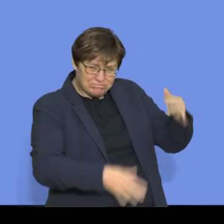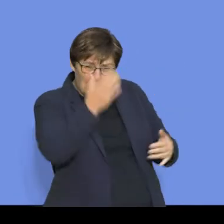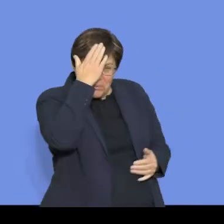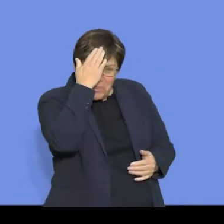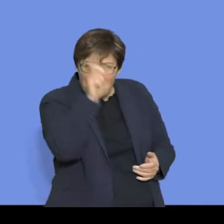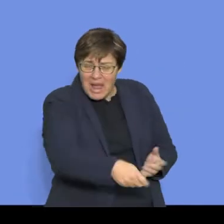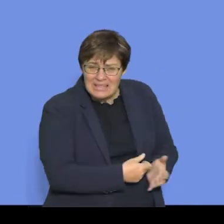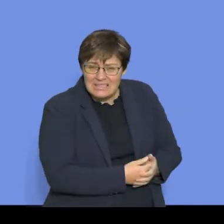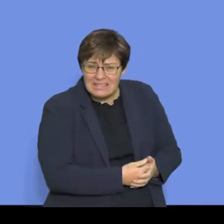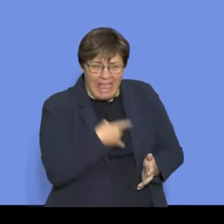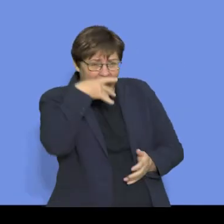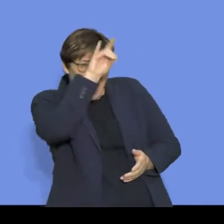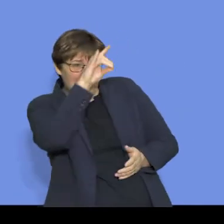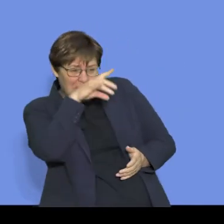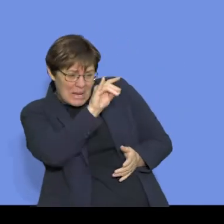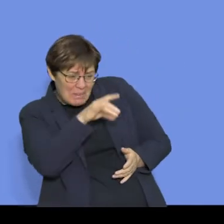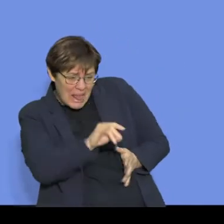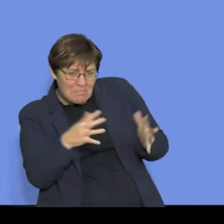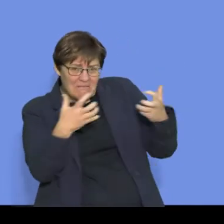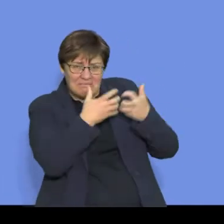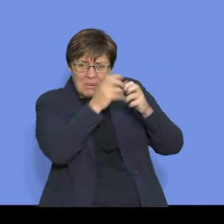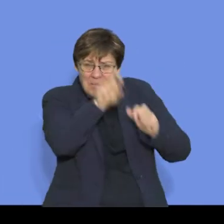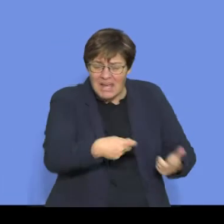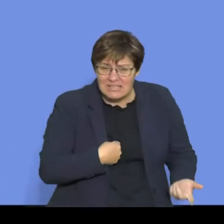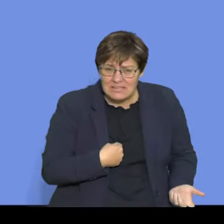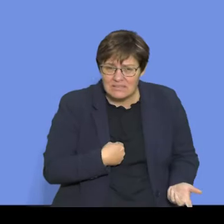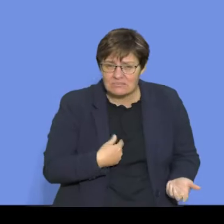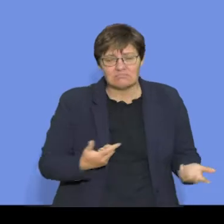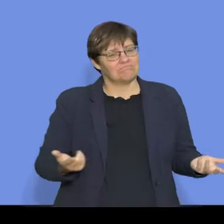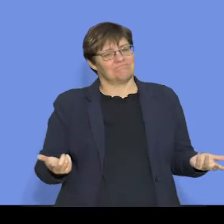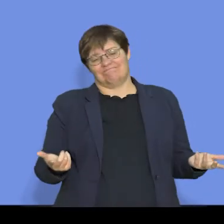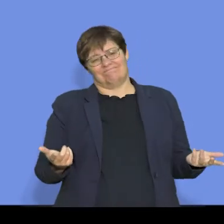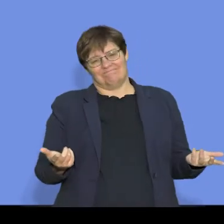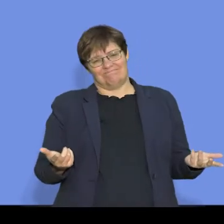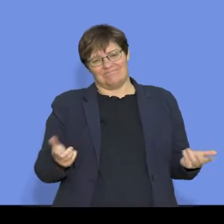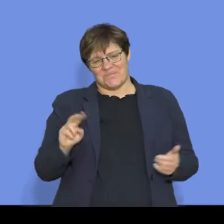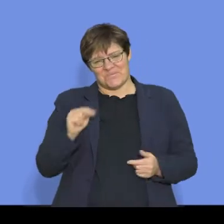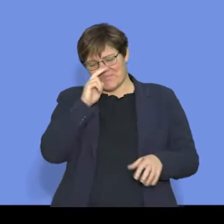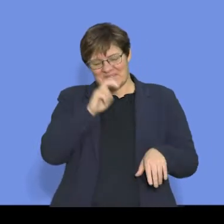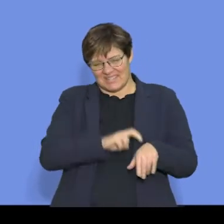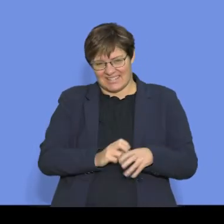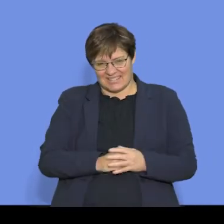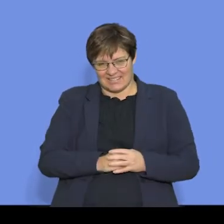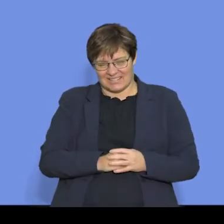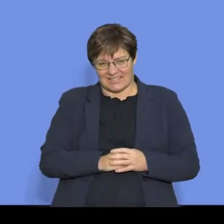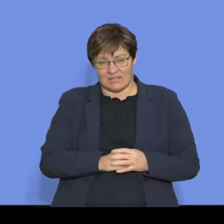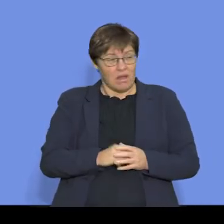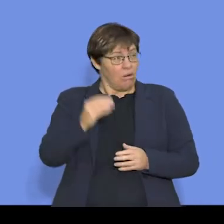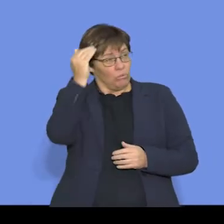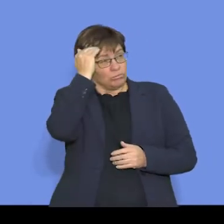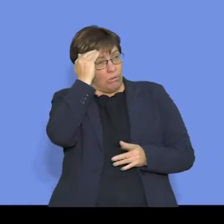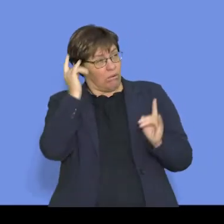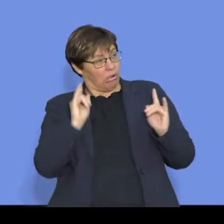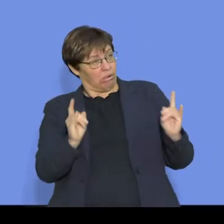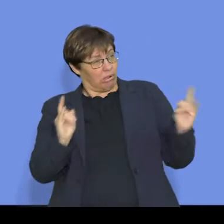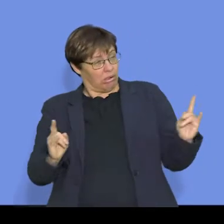names and which animals are found where? And the answer is no. You do not have to memorize